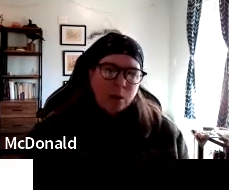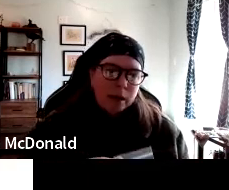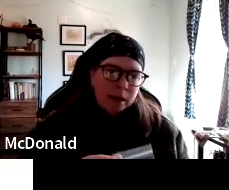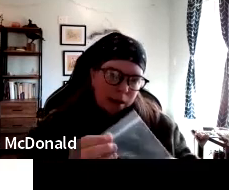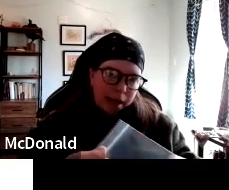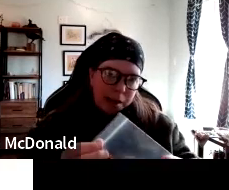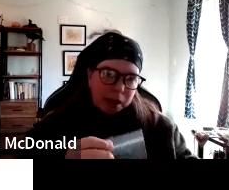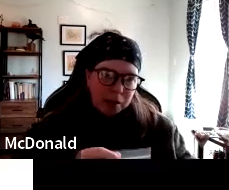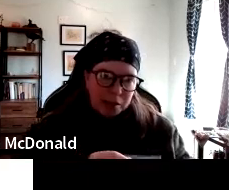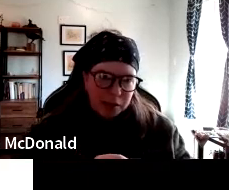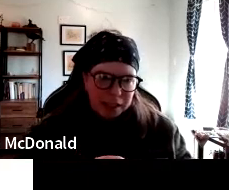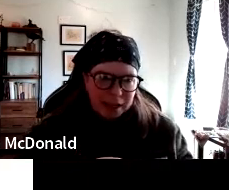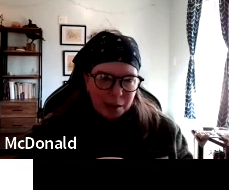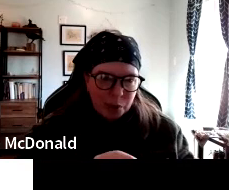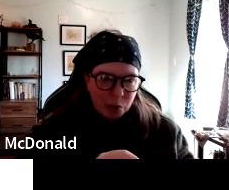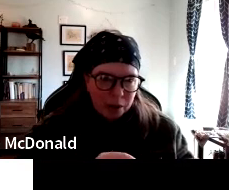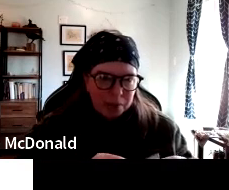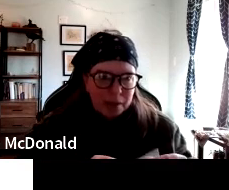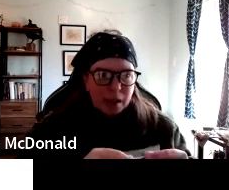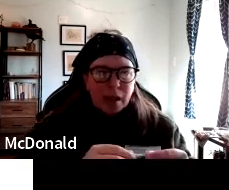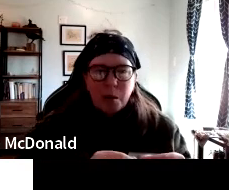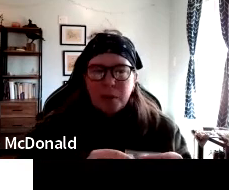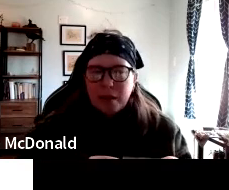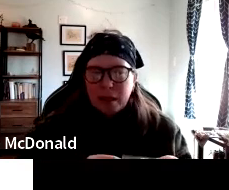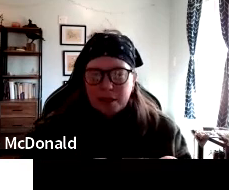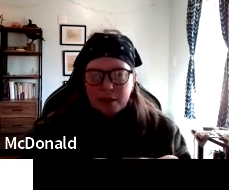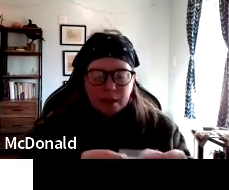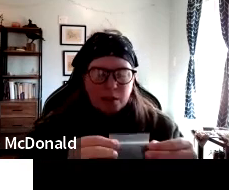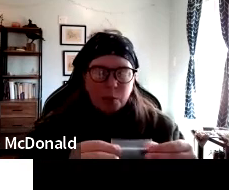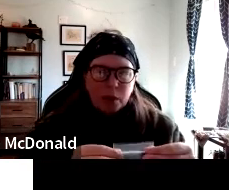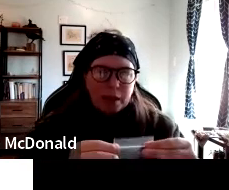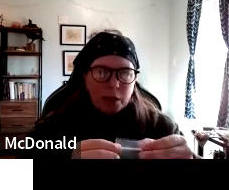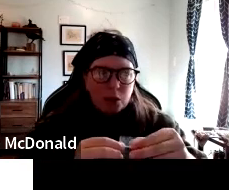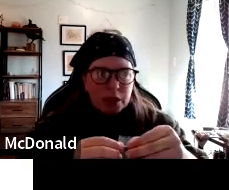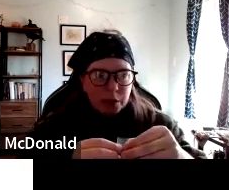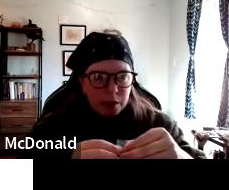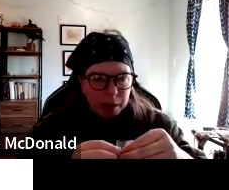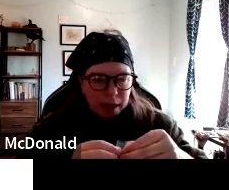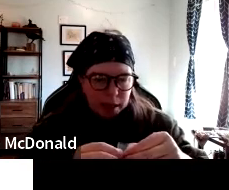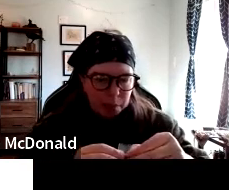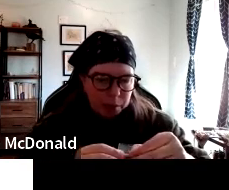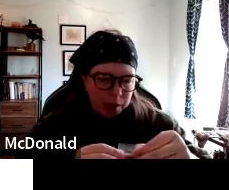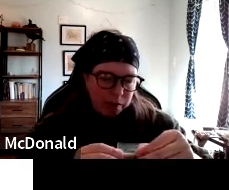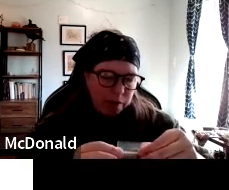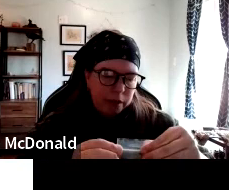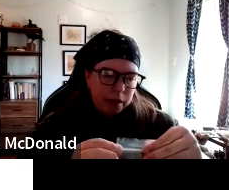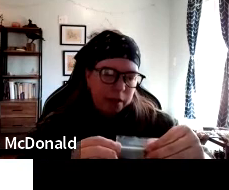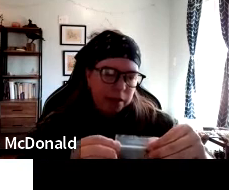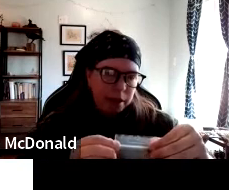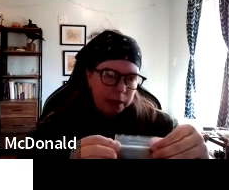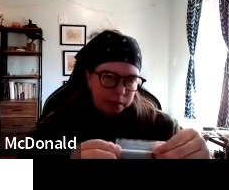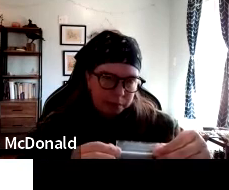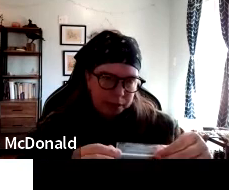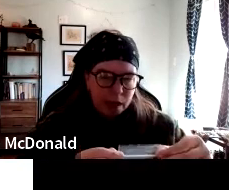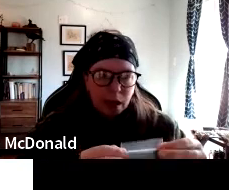Now, while our hand model is filling that up with water, a couple of things. It's important that you seal the bag up